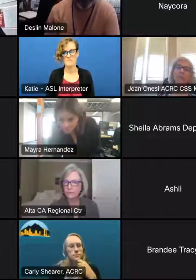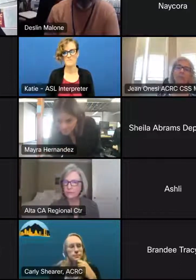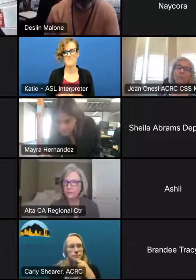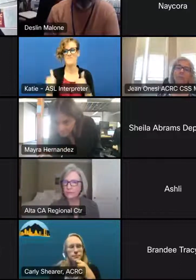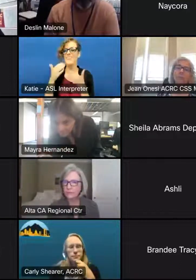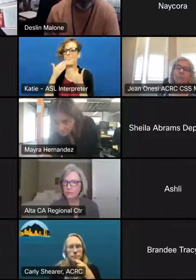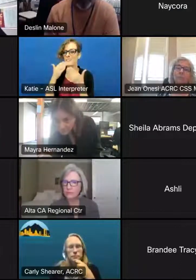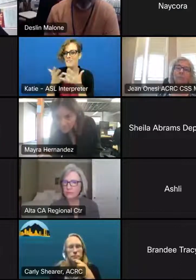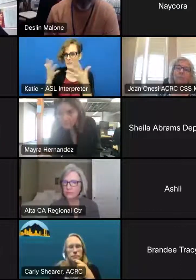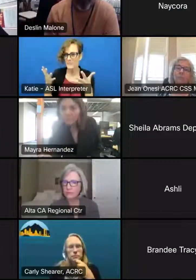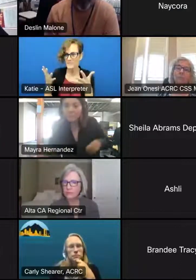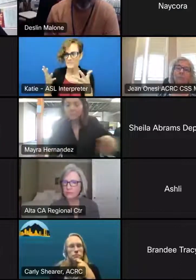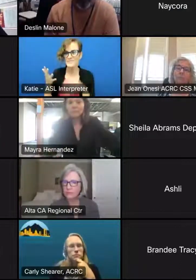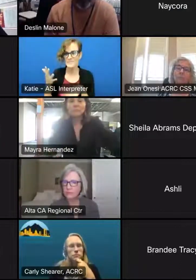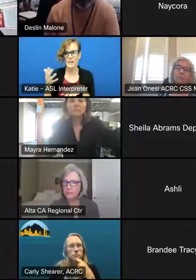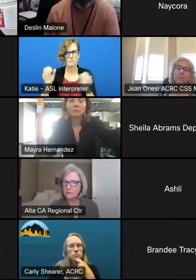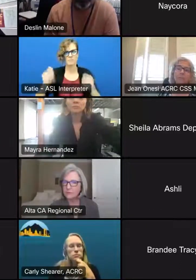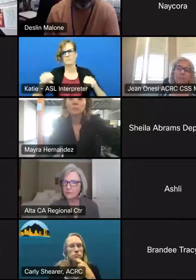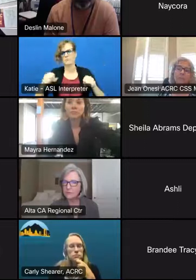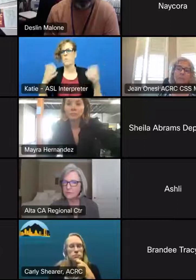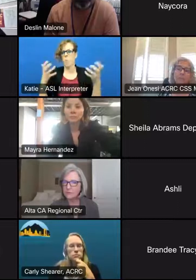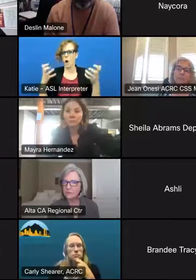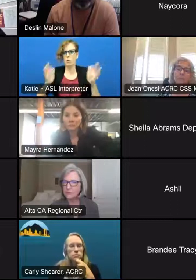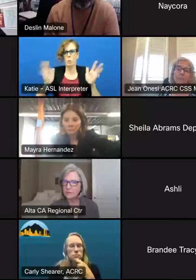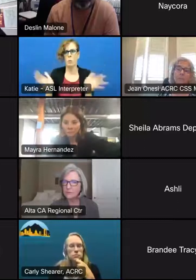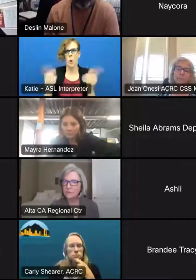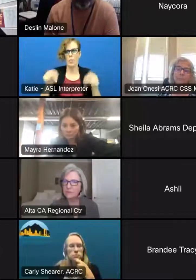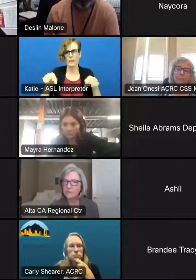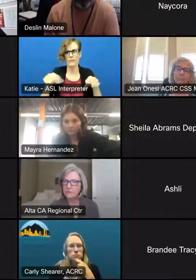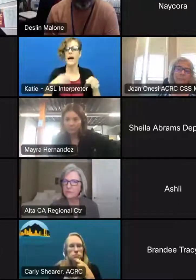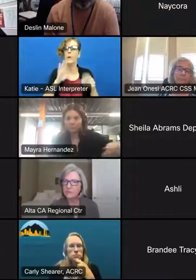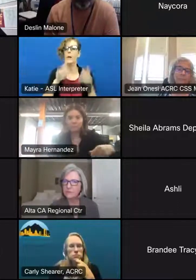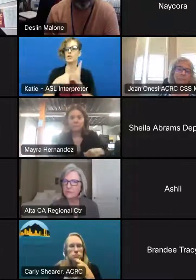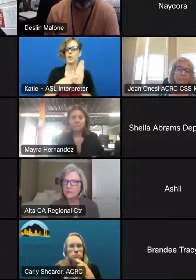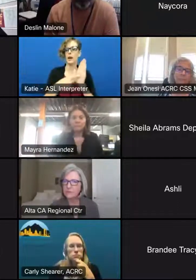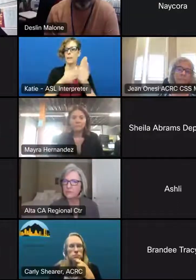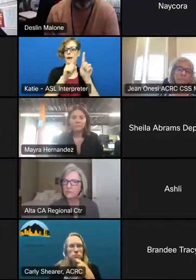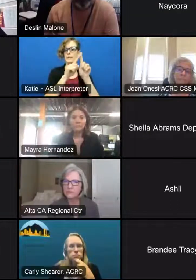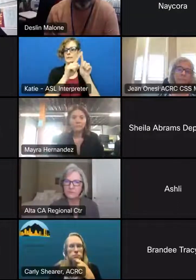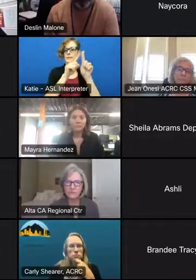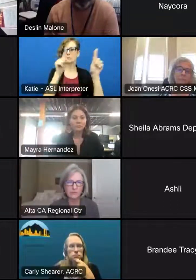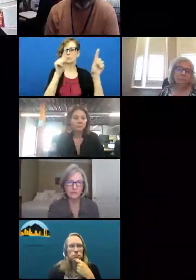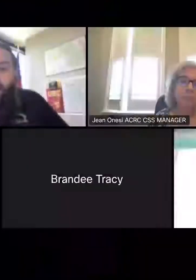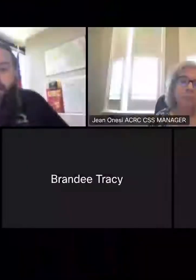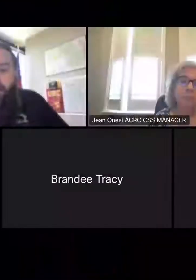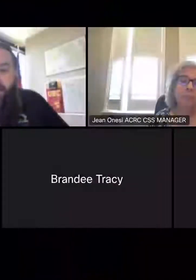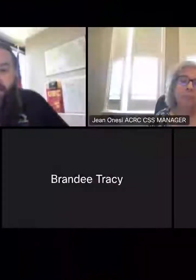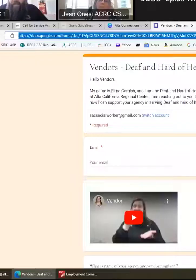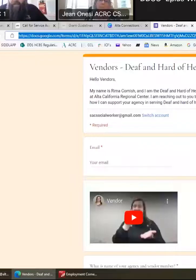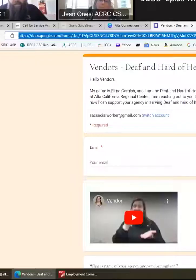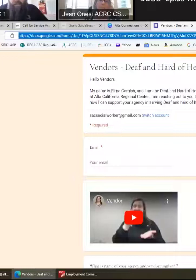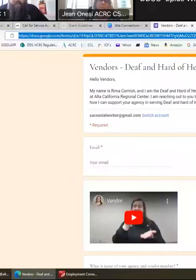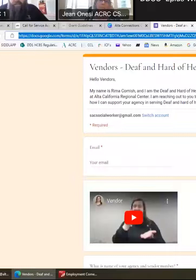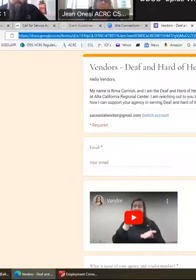Thank you very much. Absolutely want to promote this. I'm going to share my screen real quickly so you can see again, this is not